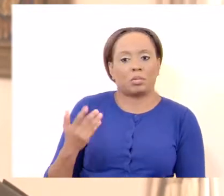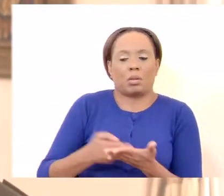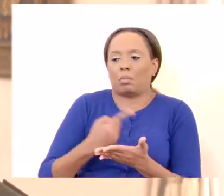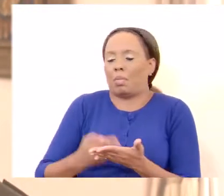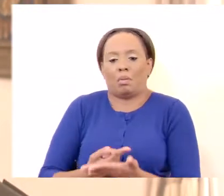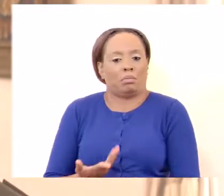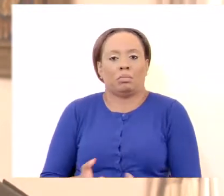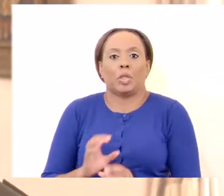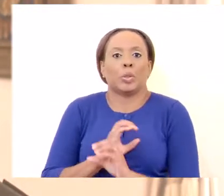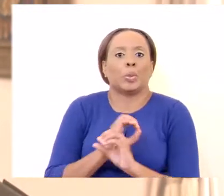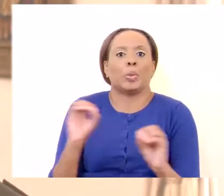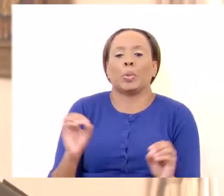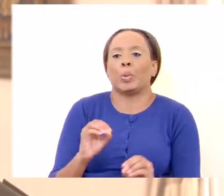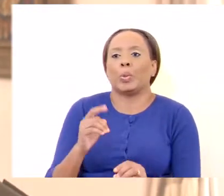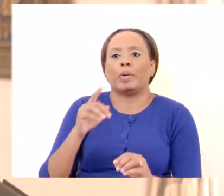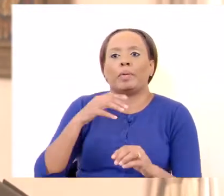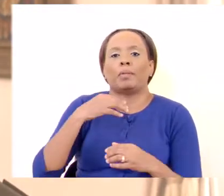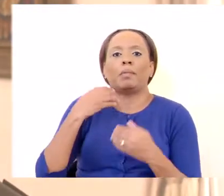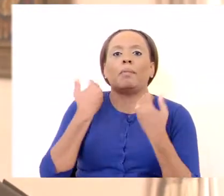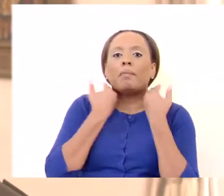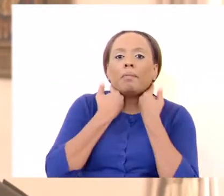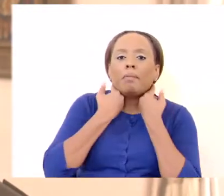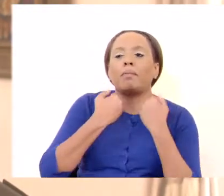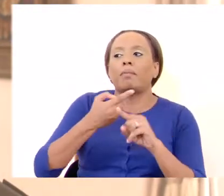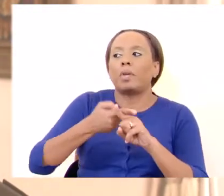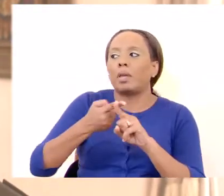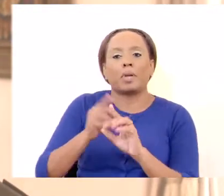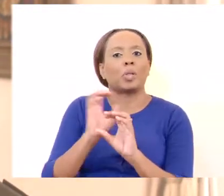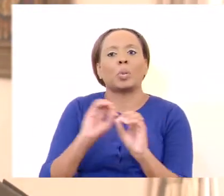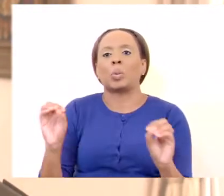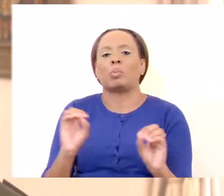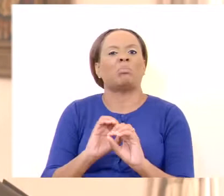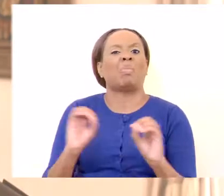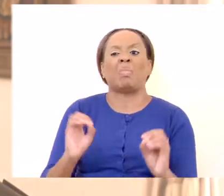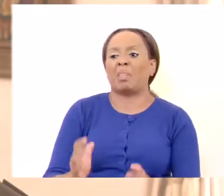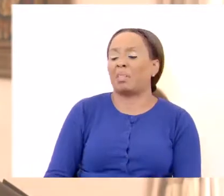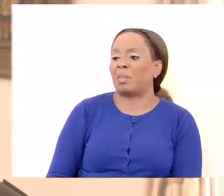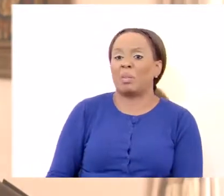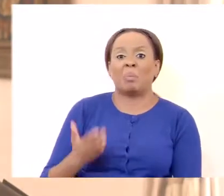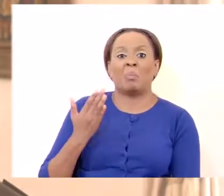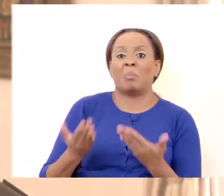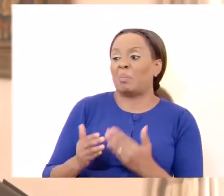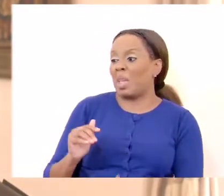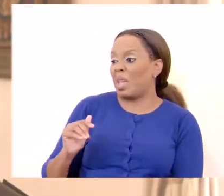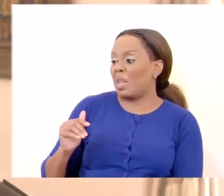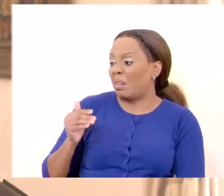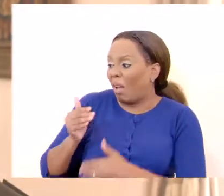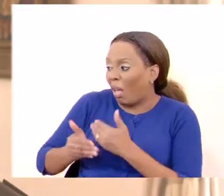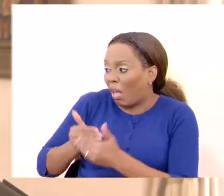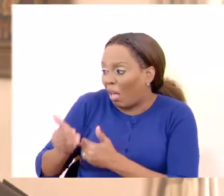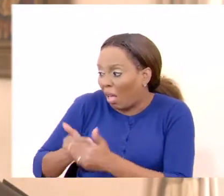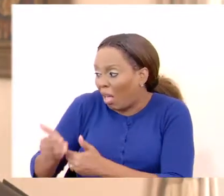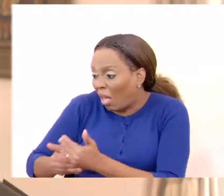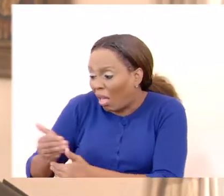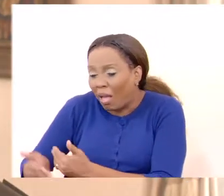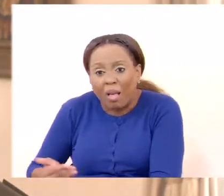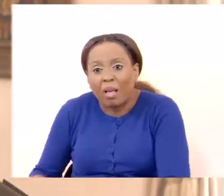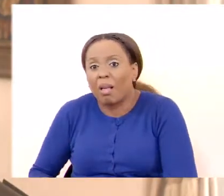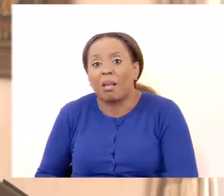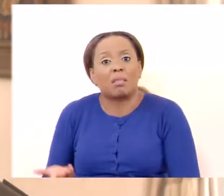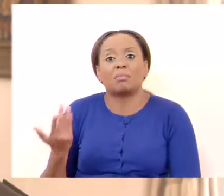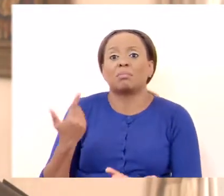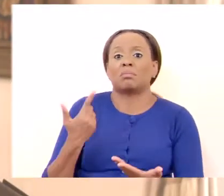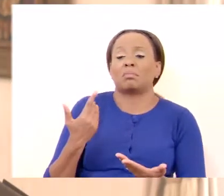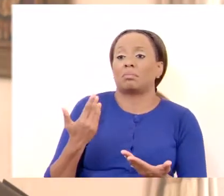weeks. In fact, it can be so long in the past that the PCR test converts from positive